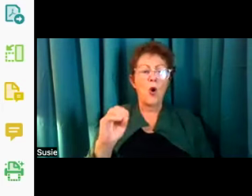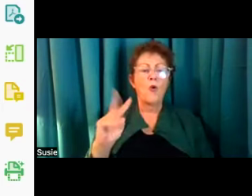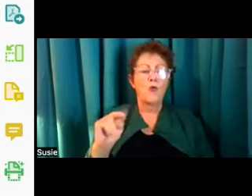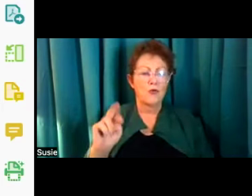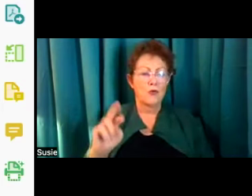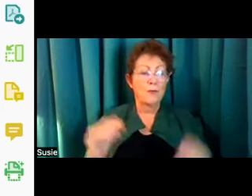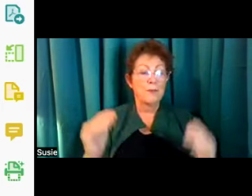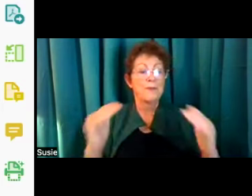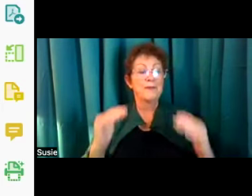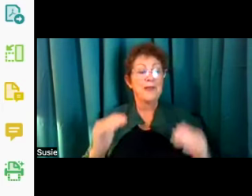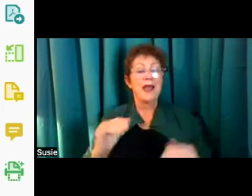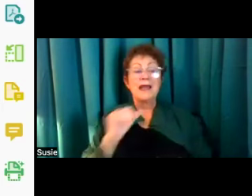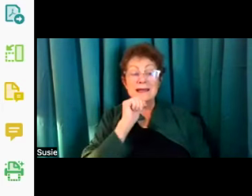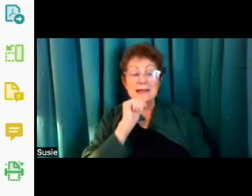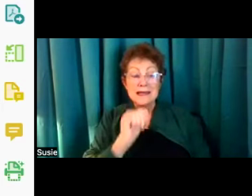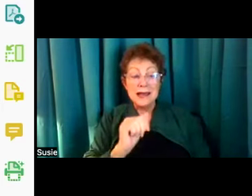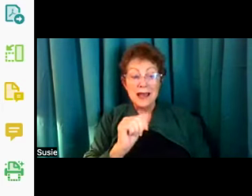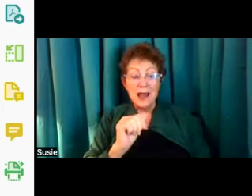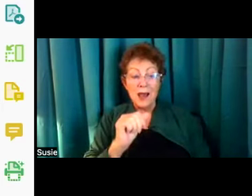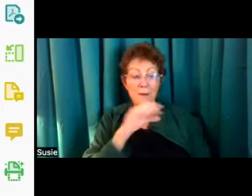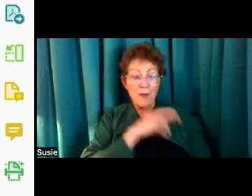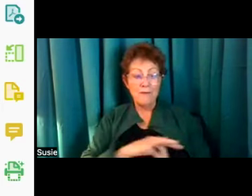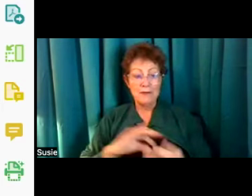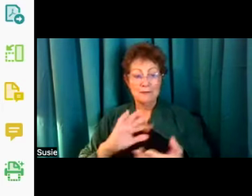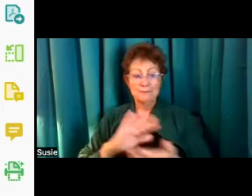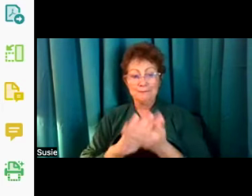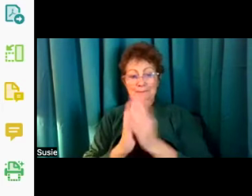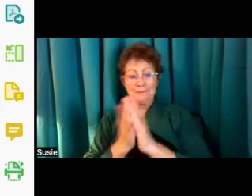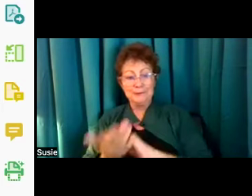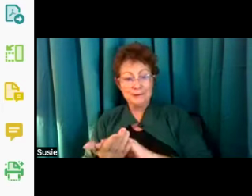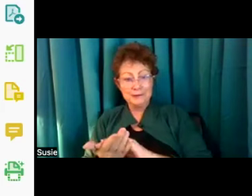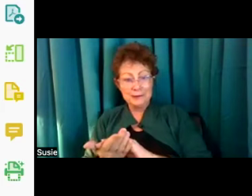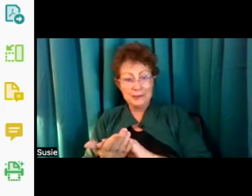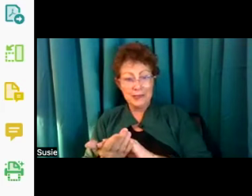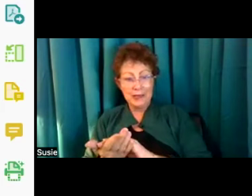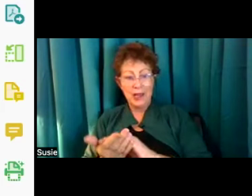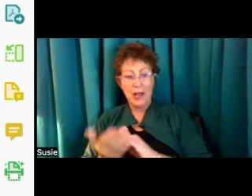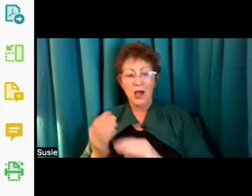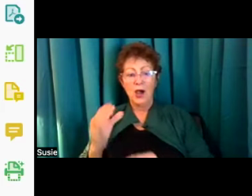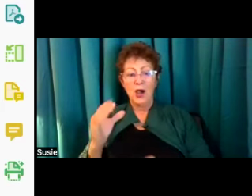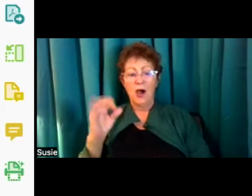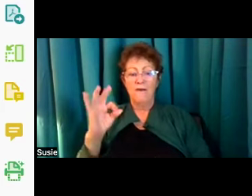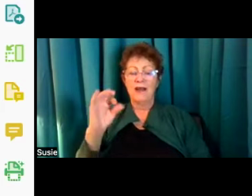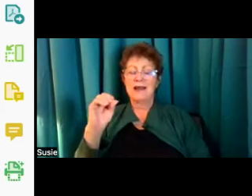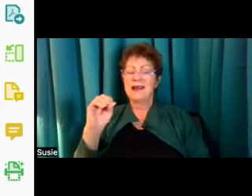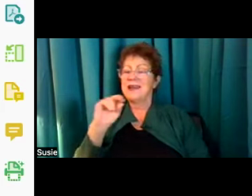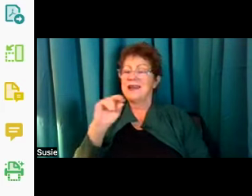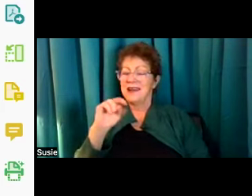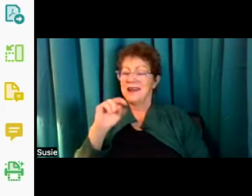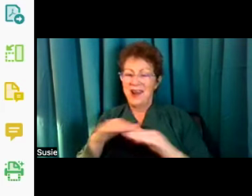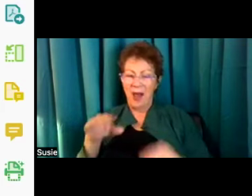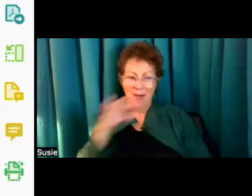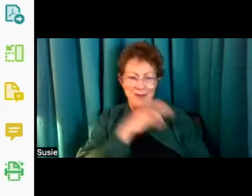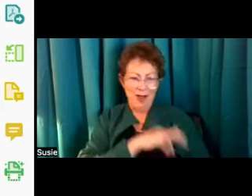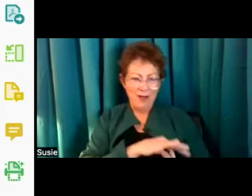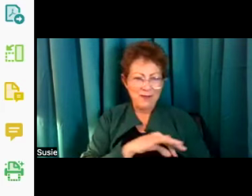nonprofit forms a for-profit and it's its wholly owned subsidiary. The fourth